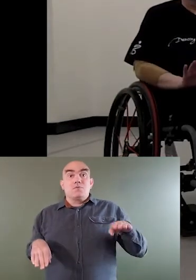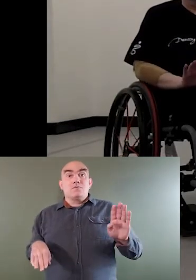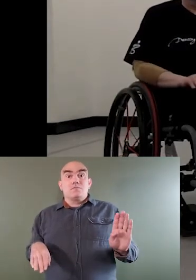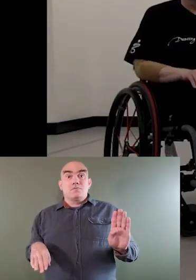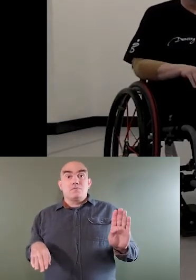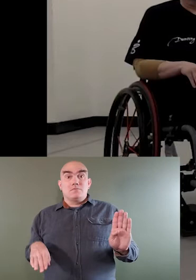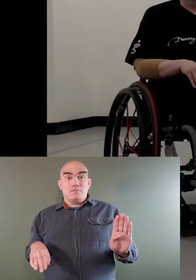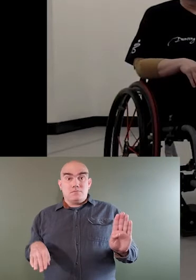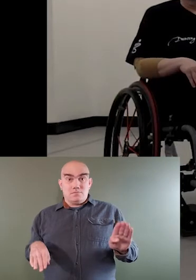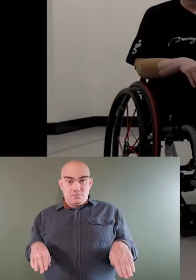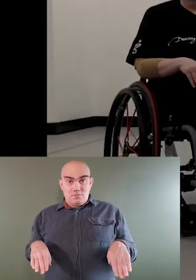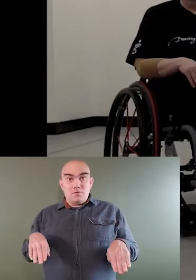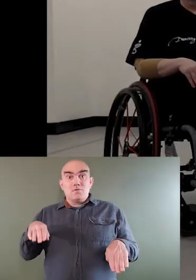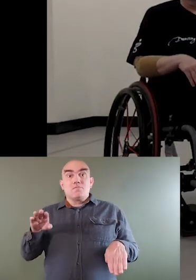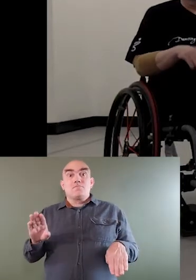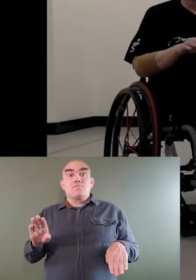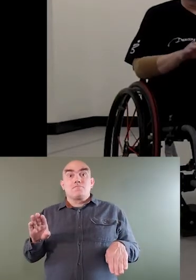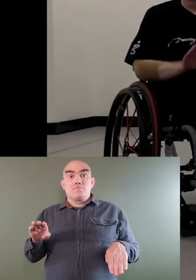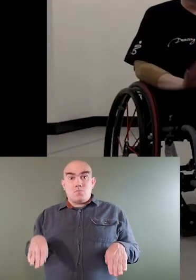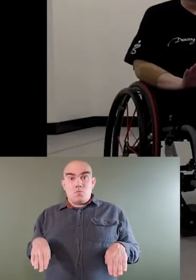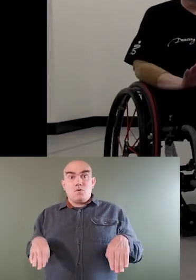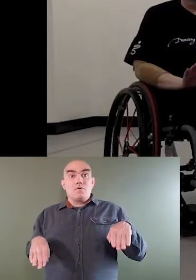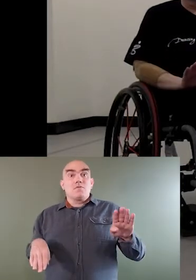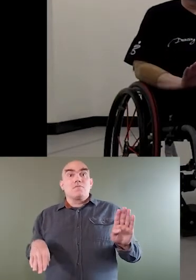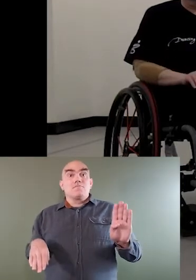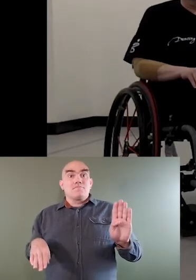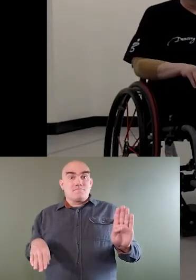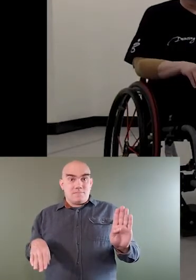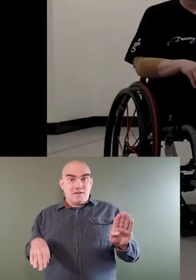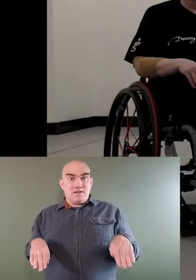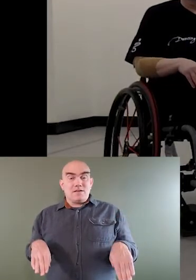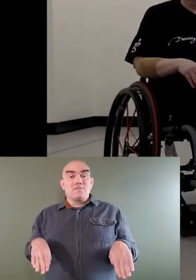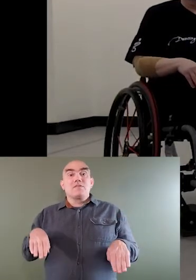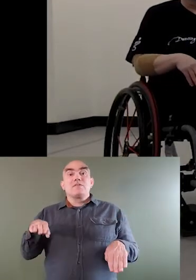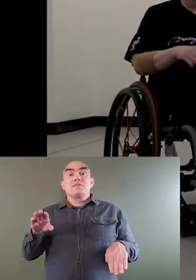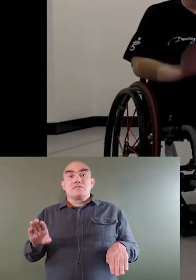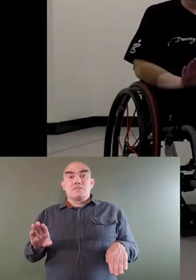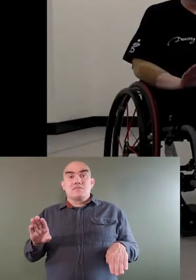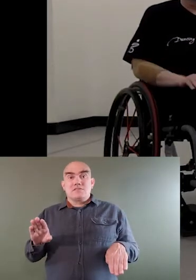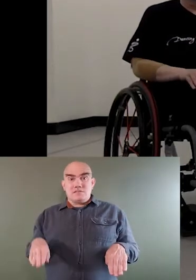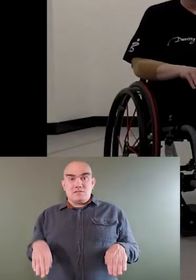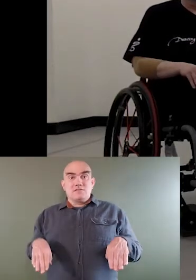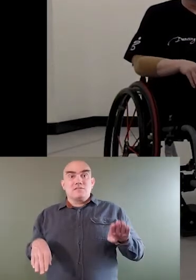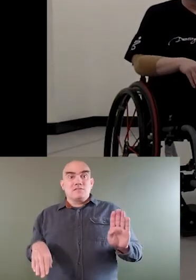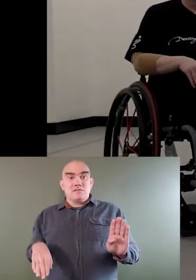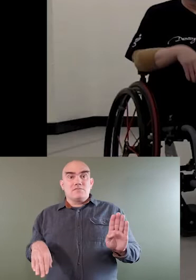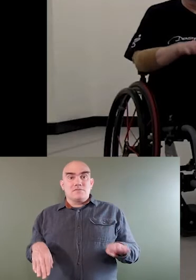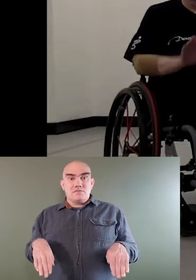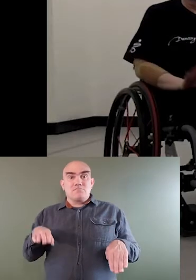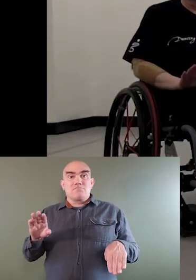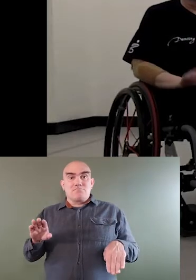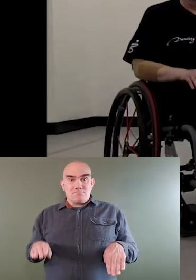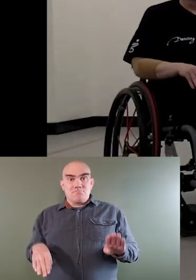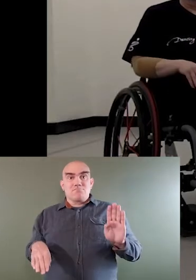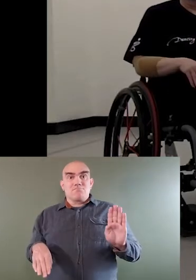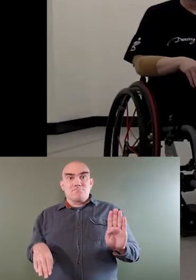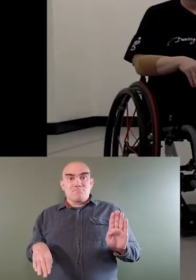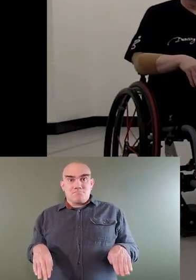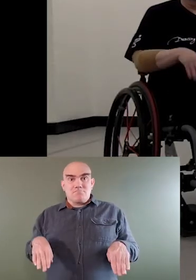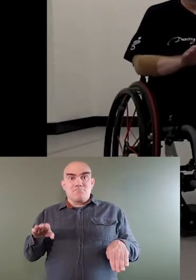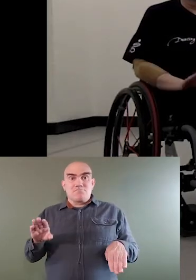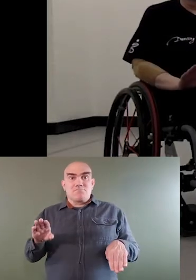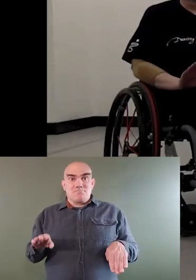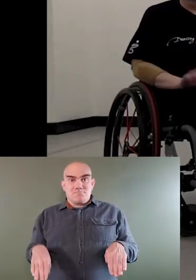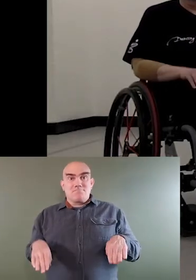2, 3, 4, 8. Kick. 1, 2, 3, 4,